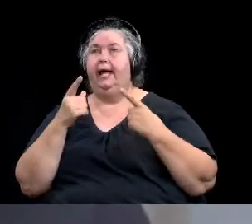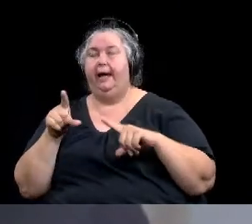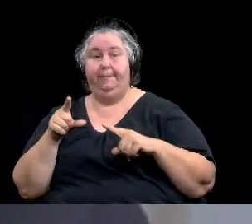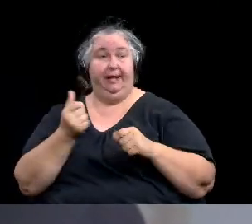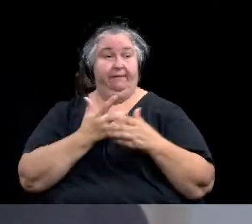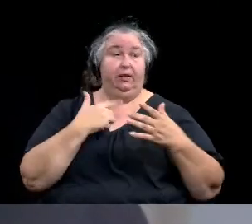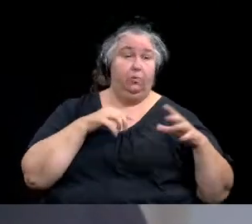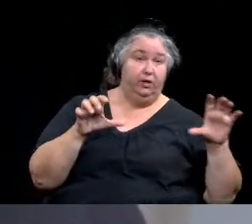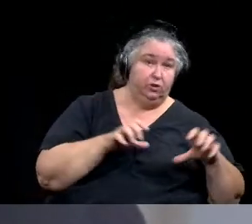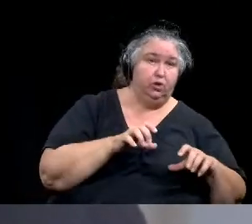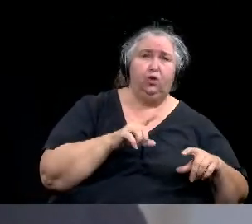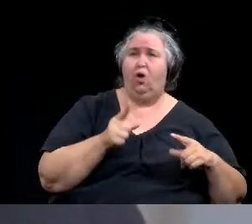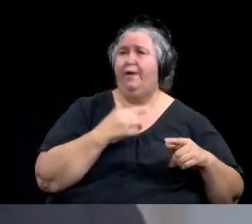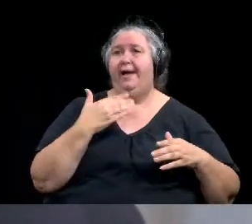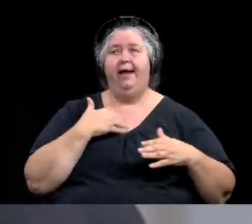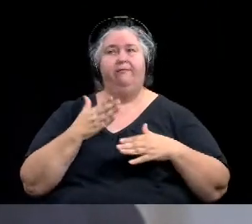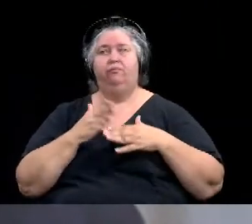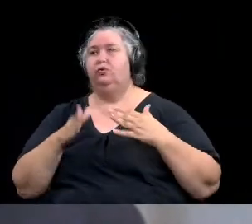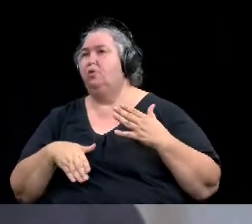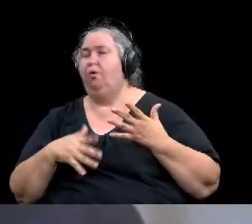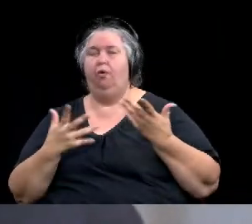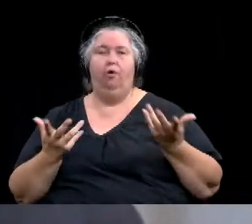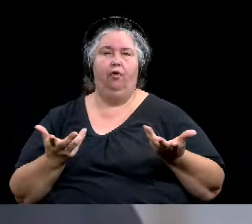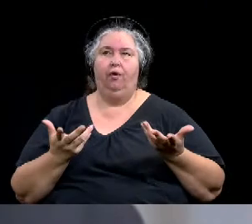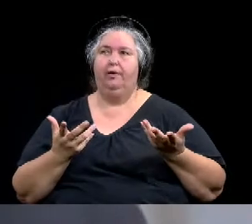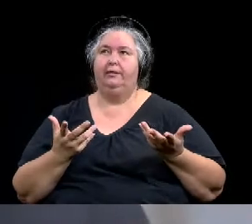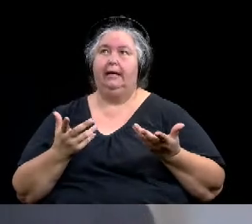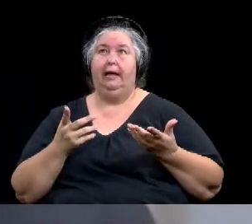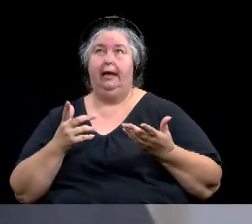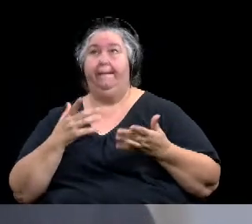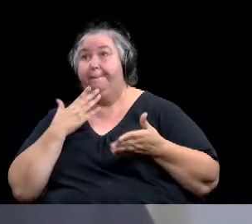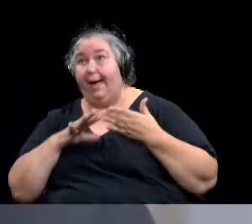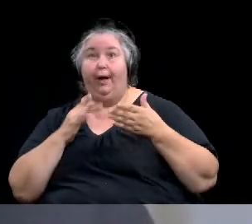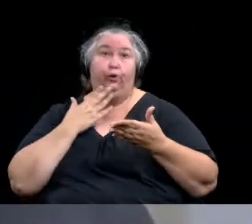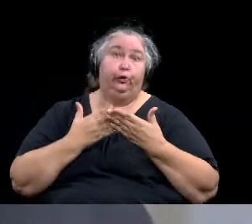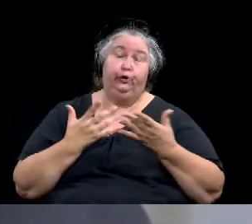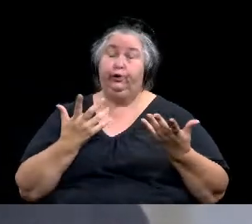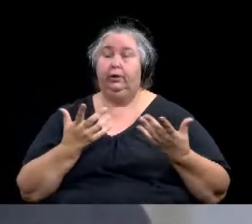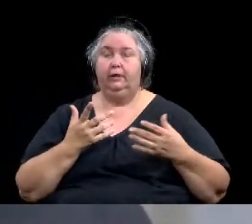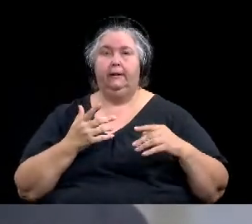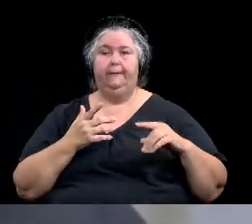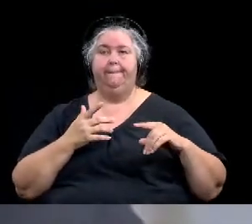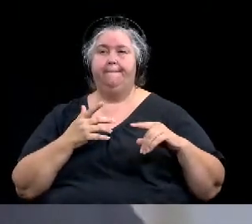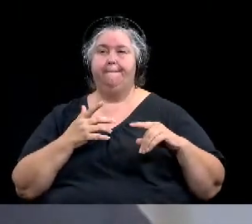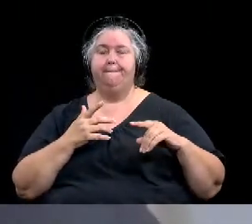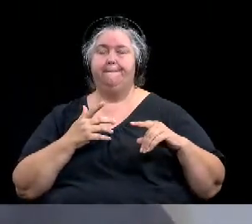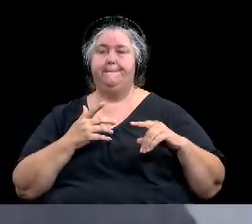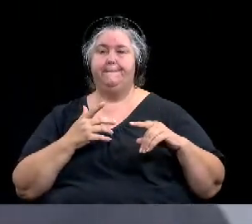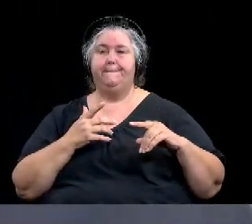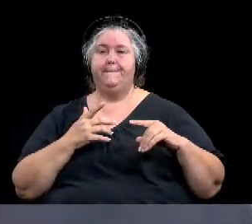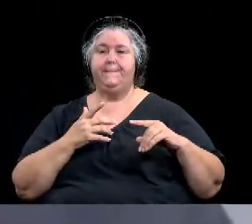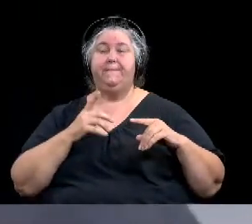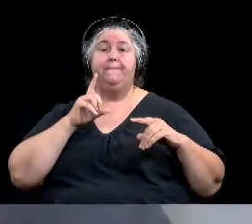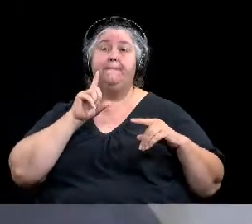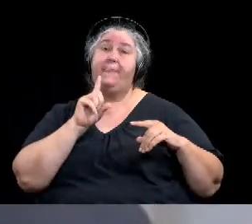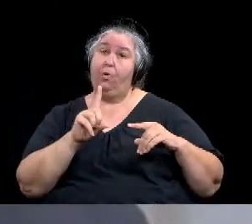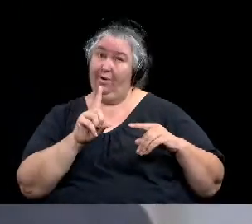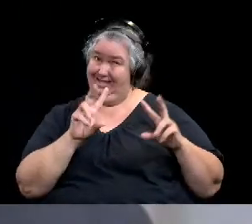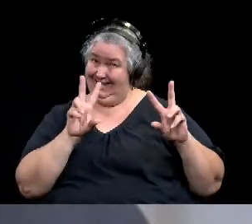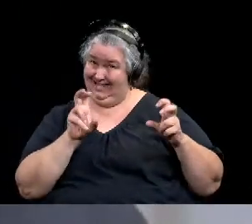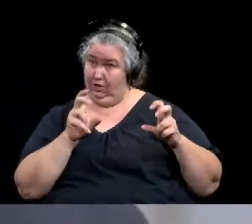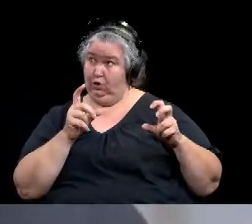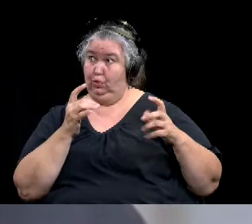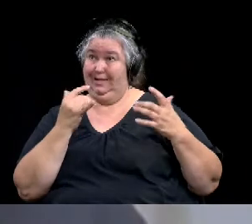do to prevent it and to stop it that happen too. And one of the issues that we've